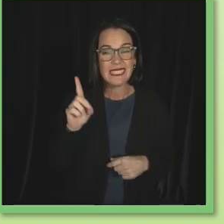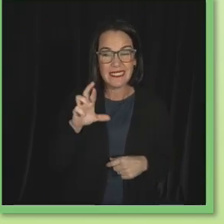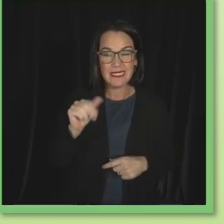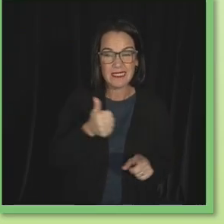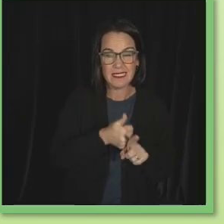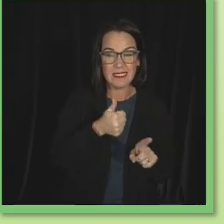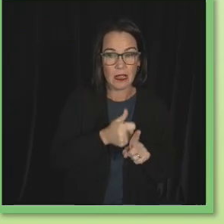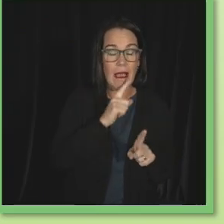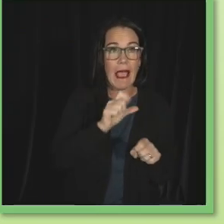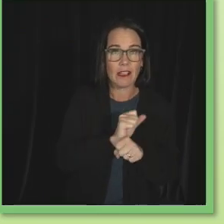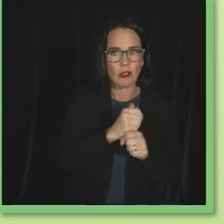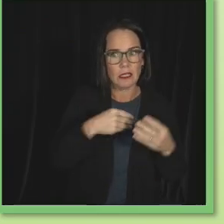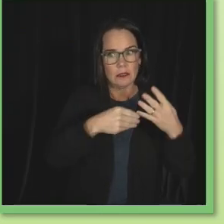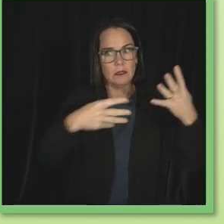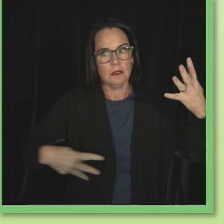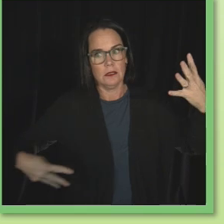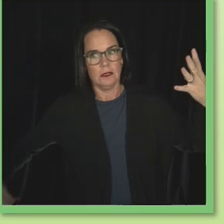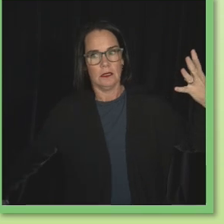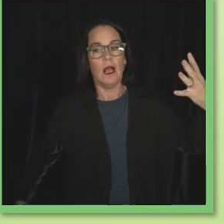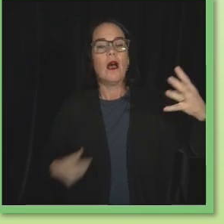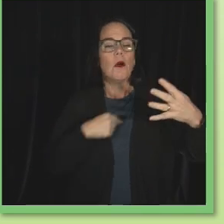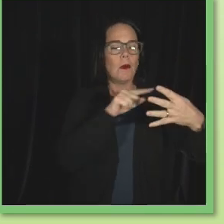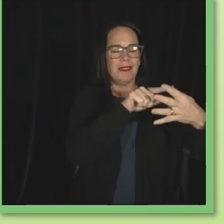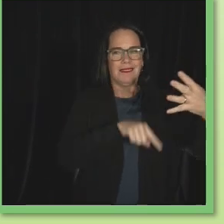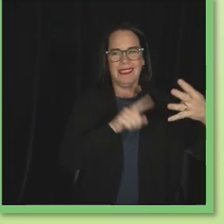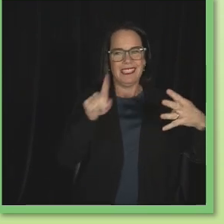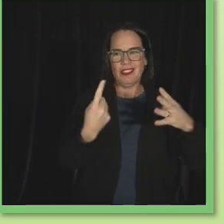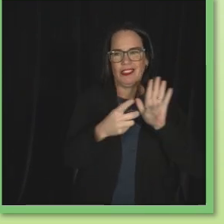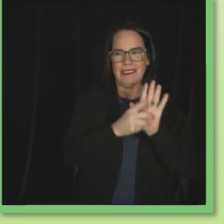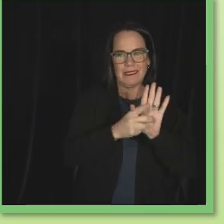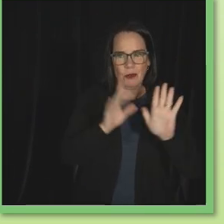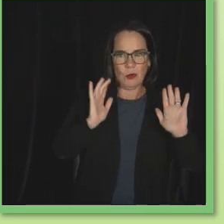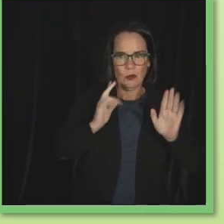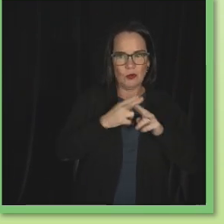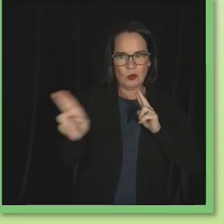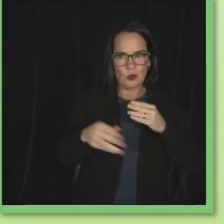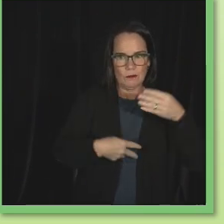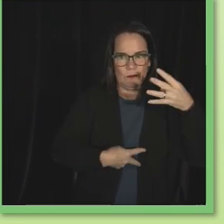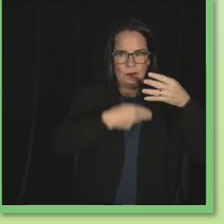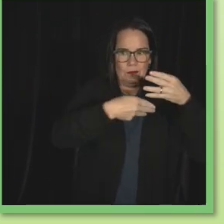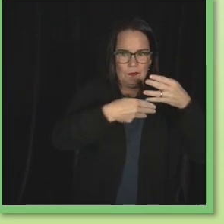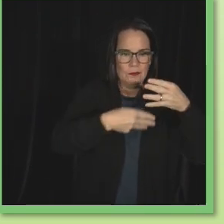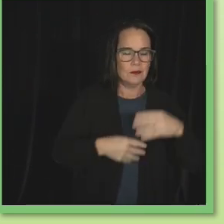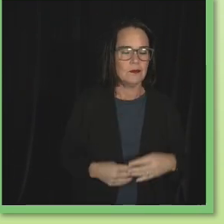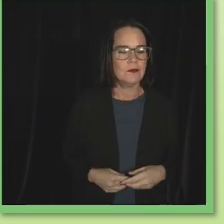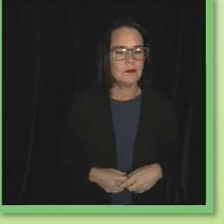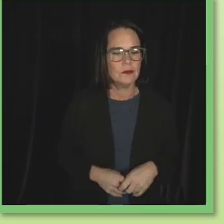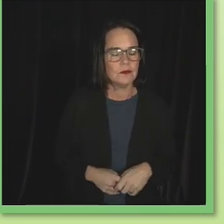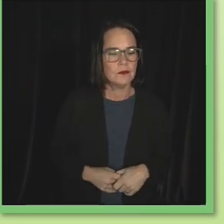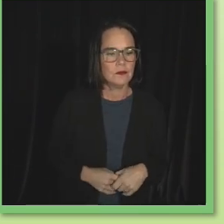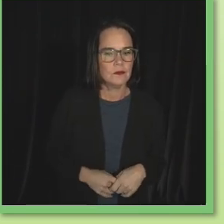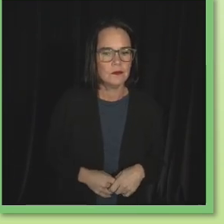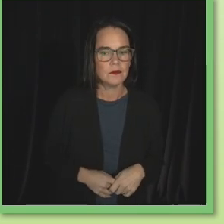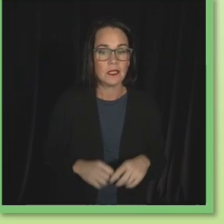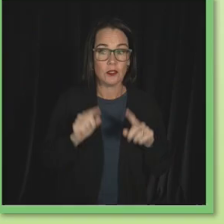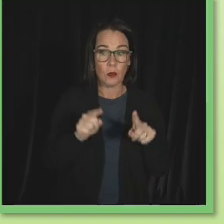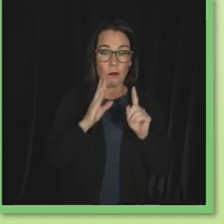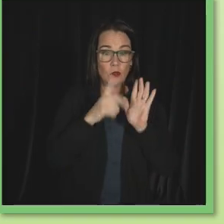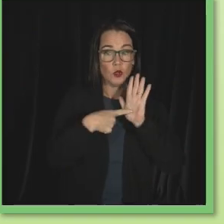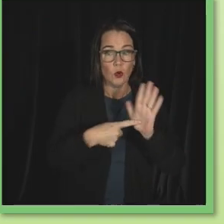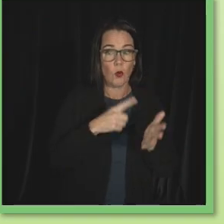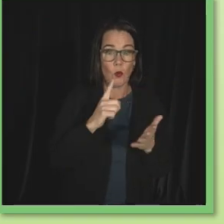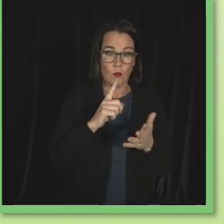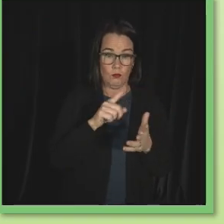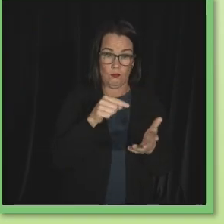provides way more things. This is just a demo again. So what I'm going to show you is what I have in my cluster.